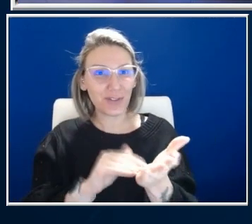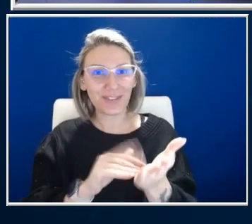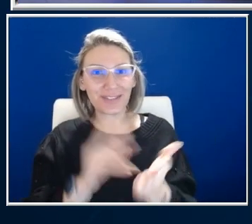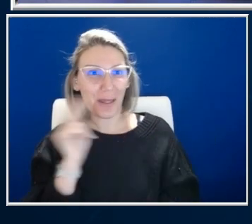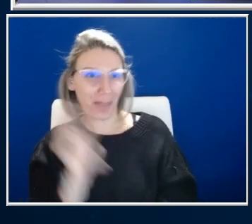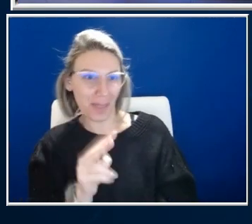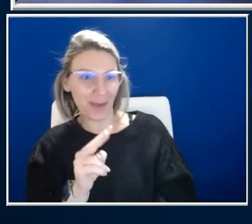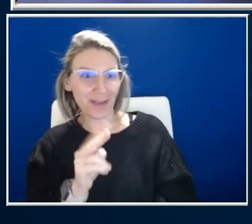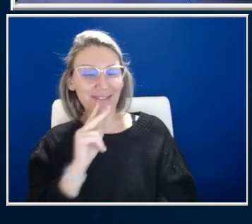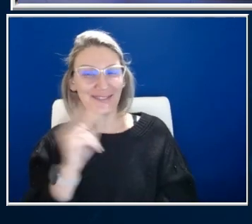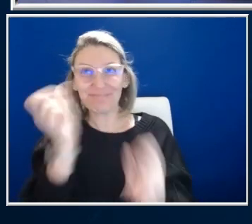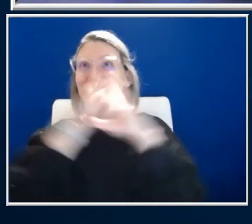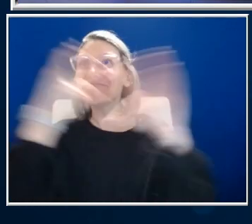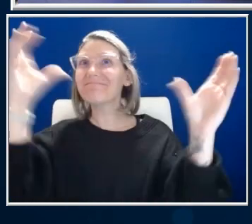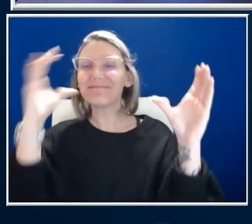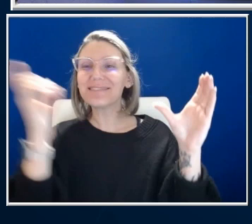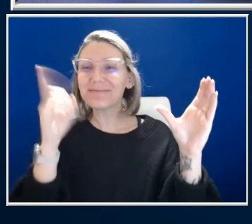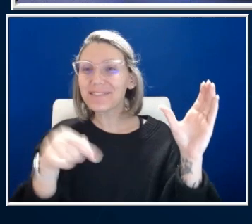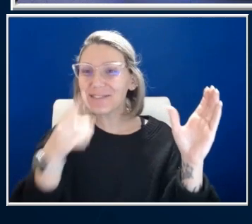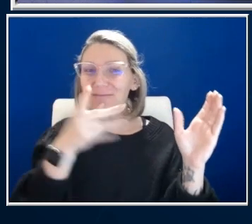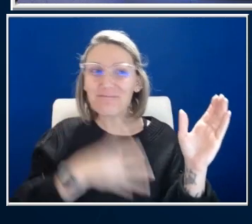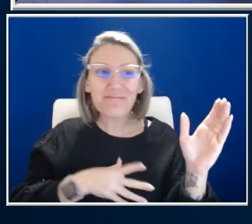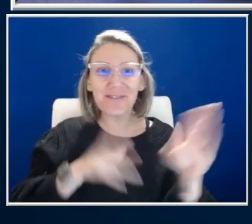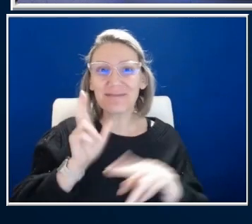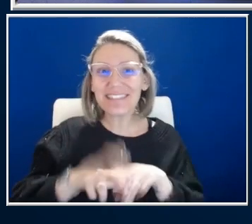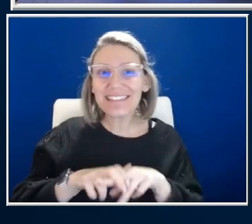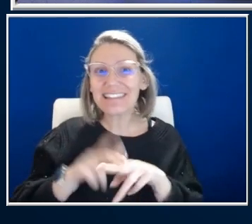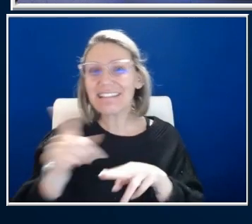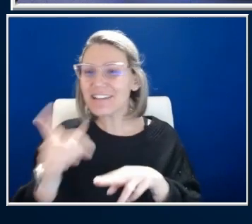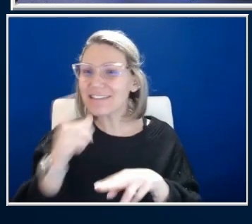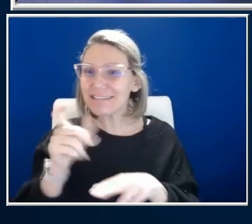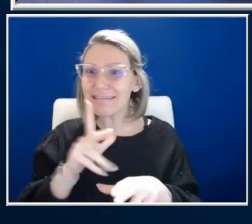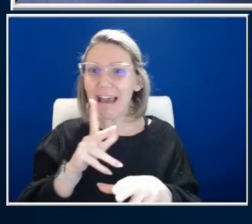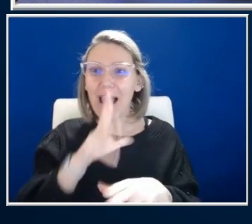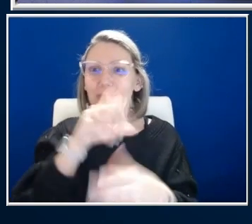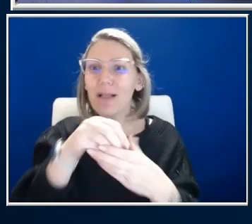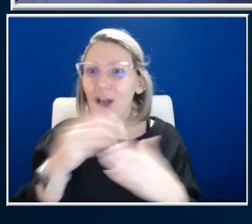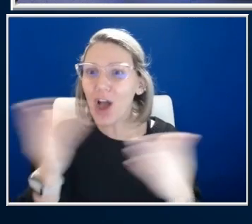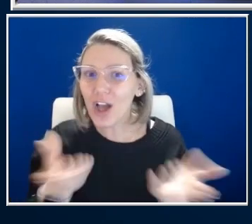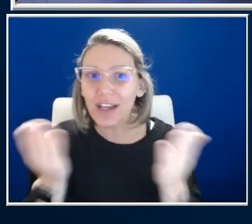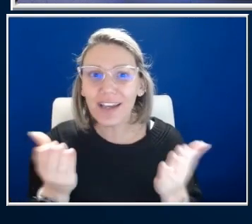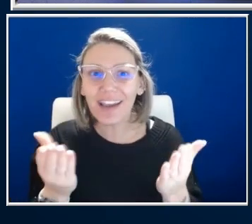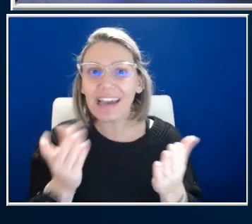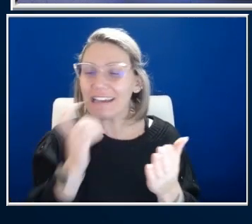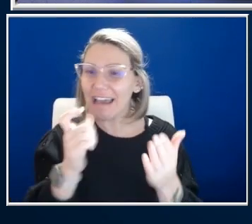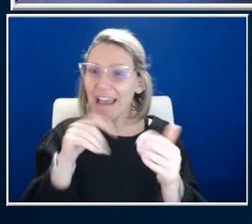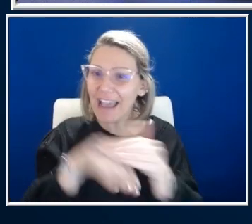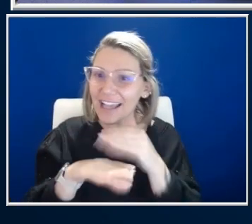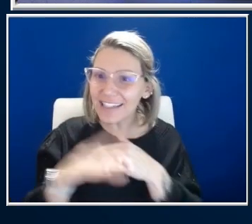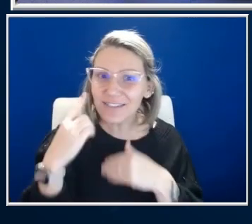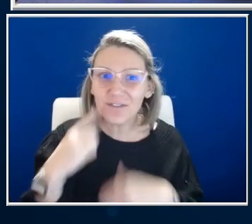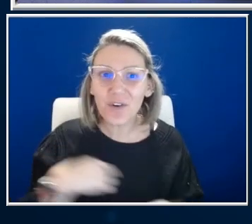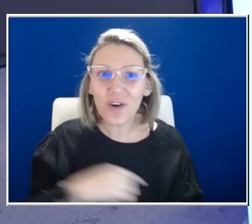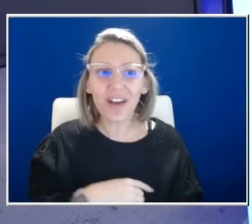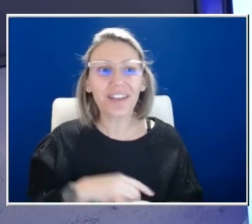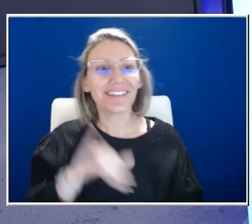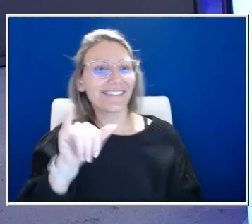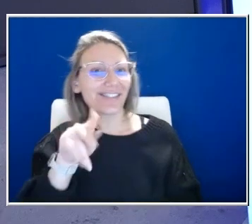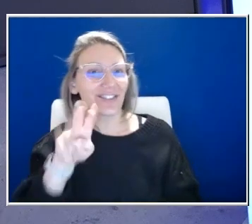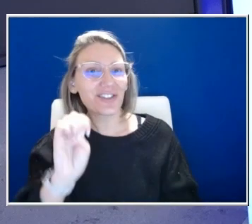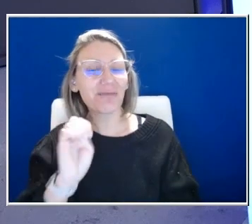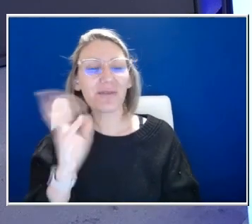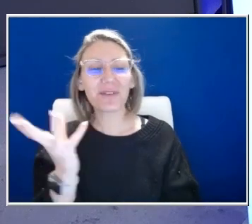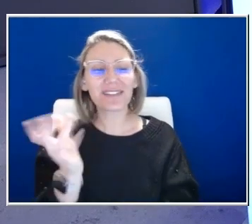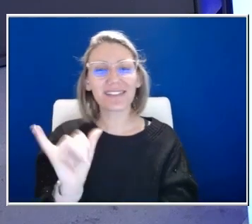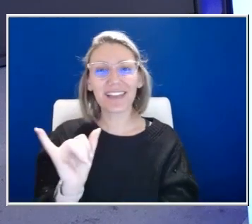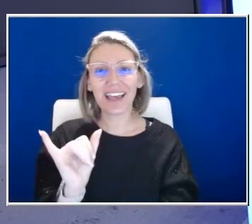that someone like this woman sitting here with us today thinks that she doesn't belong here, that she wouldn't have access to us. Jamie, what's it like to see her here with us